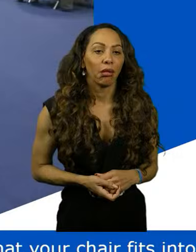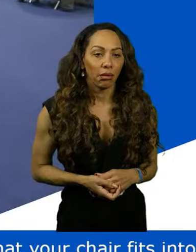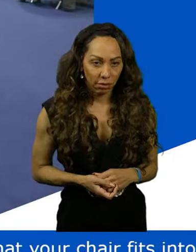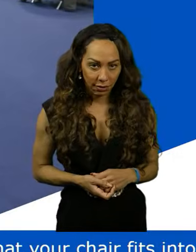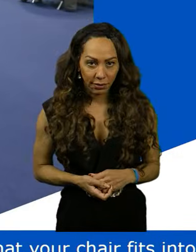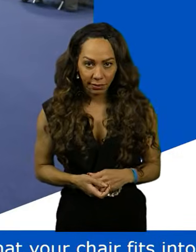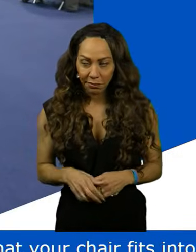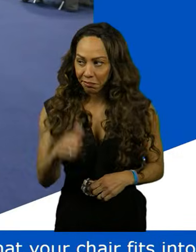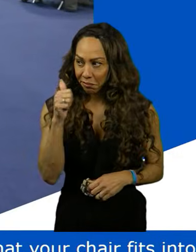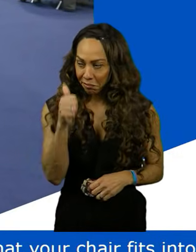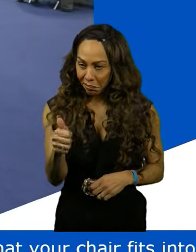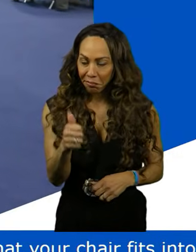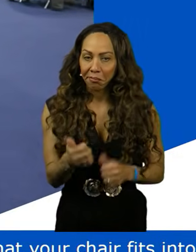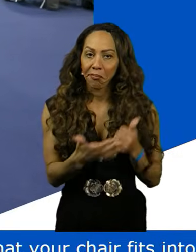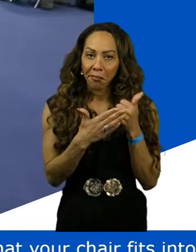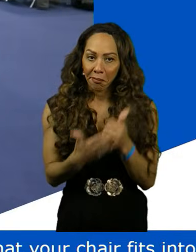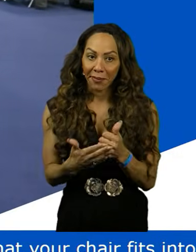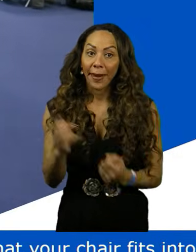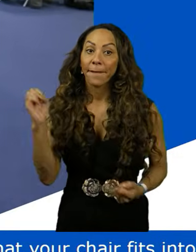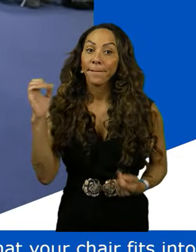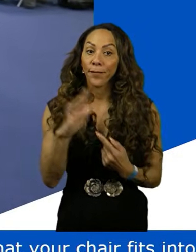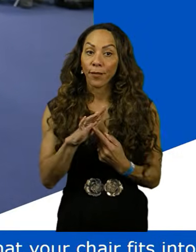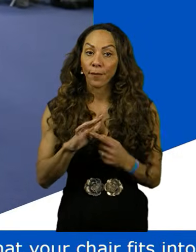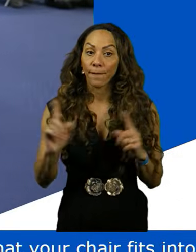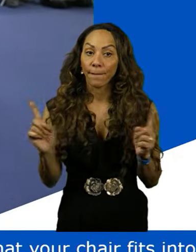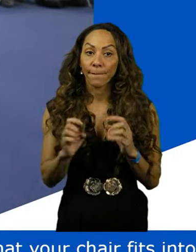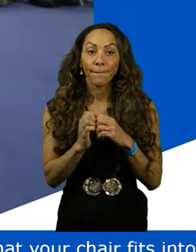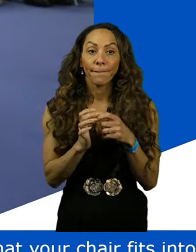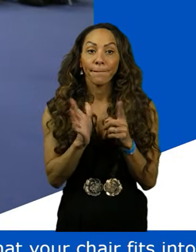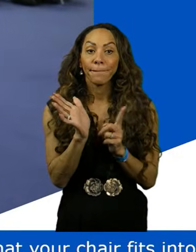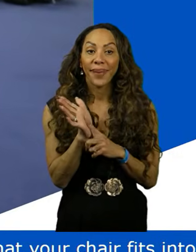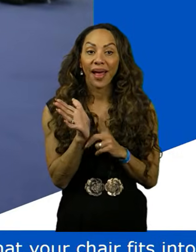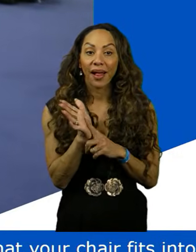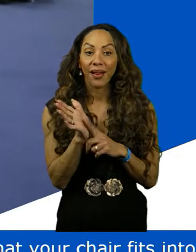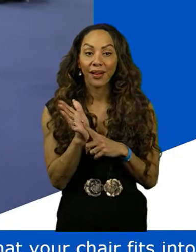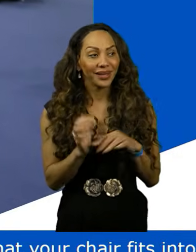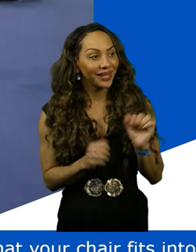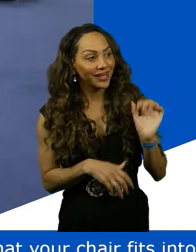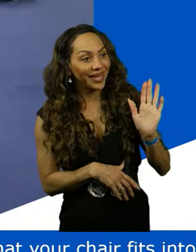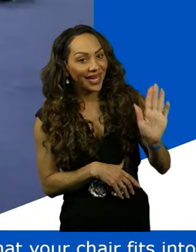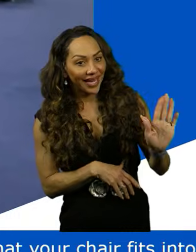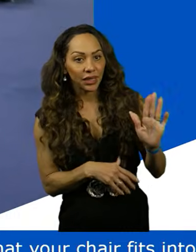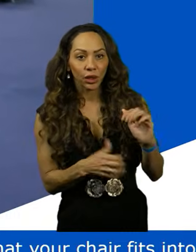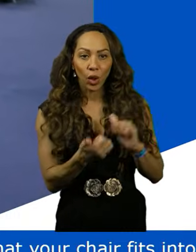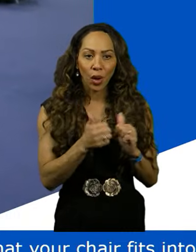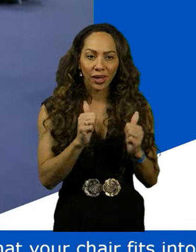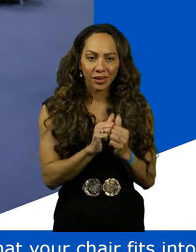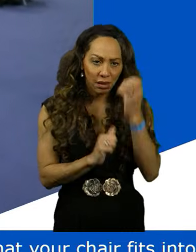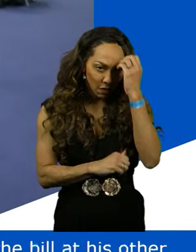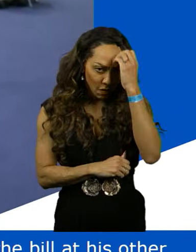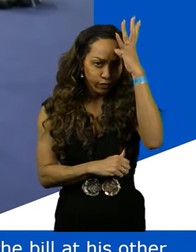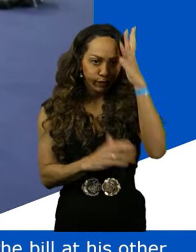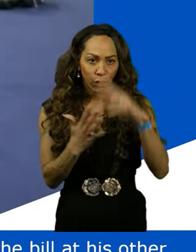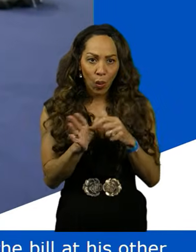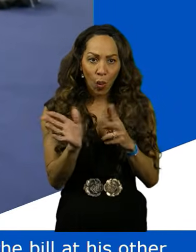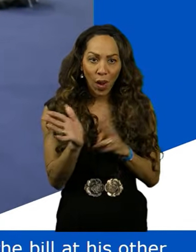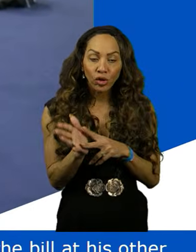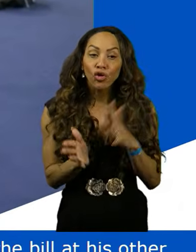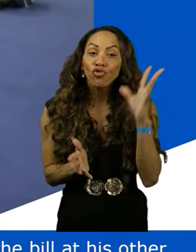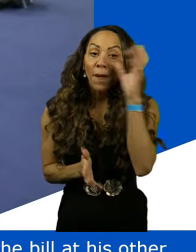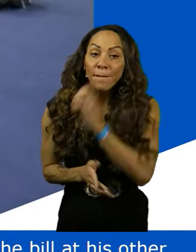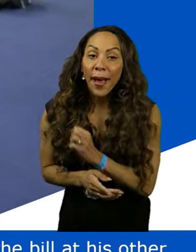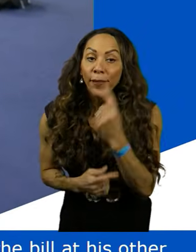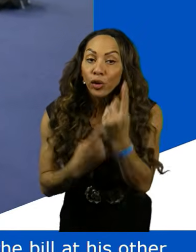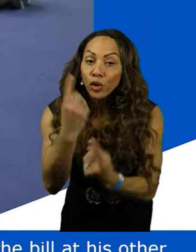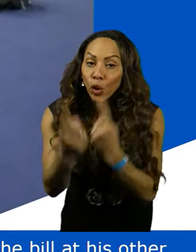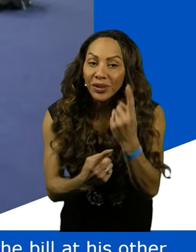pleasure. what's really key here is that Bill and his other colleagues are experts in WAVs, but you're the expert in you and your